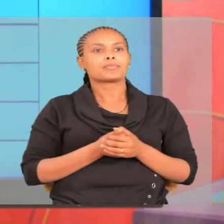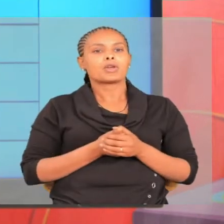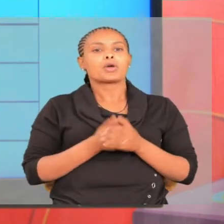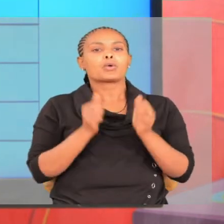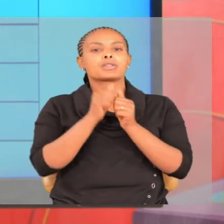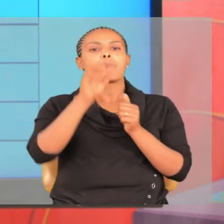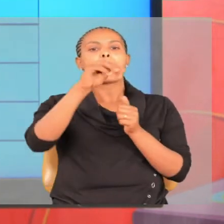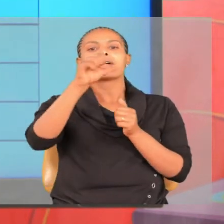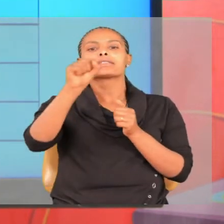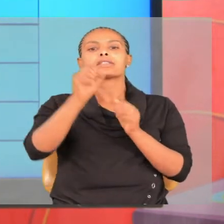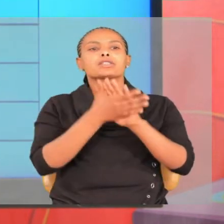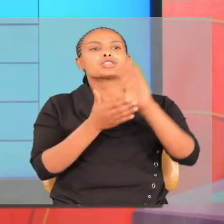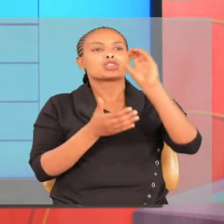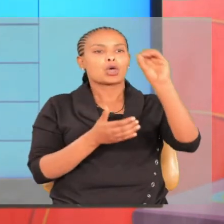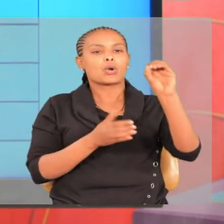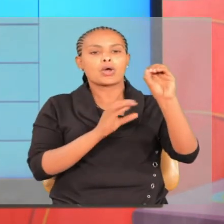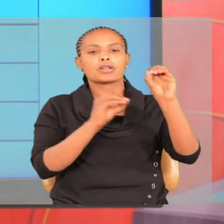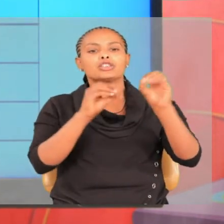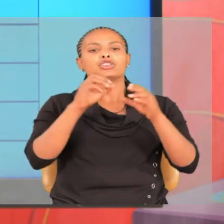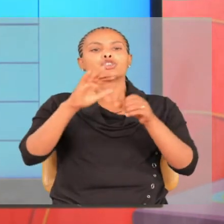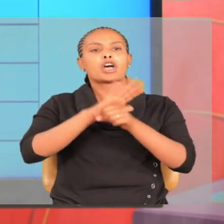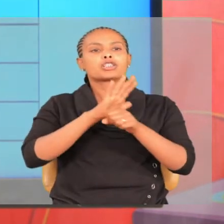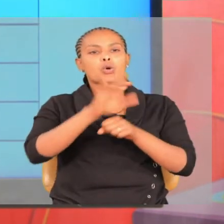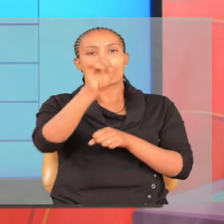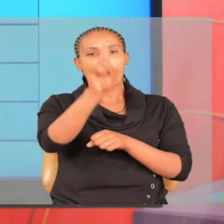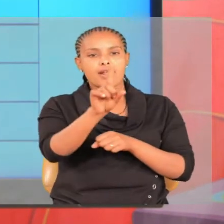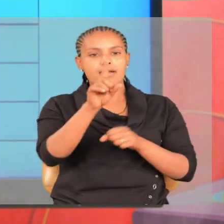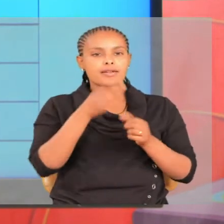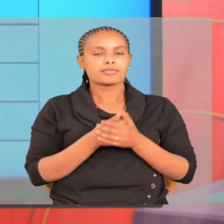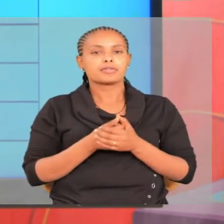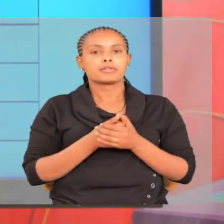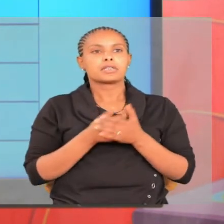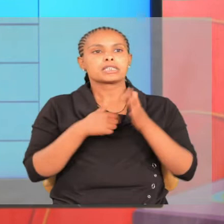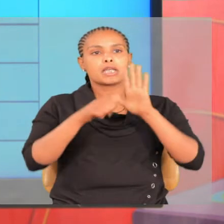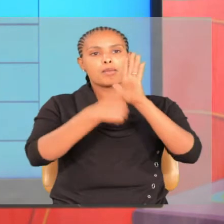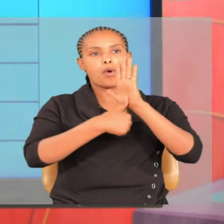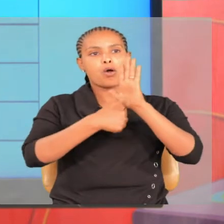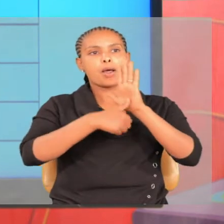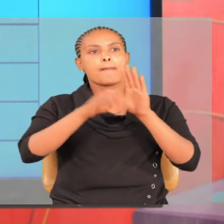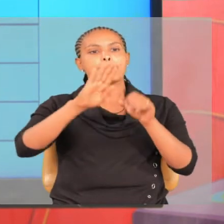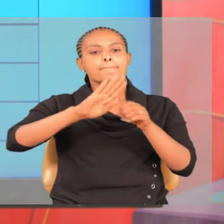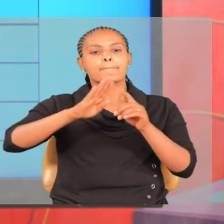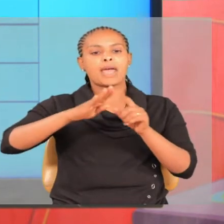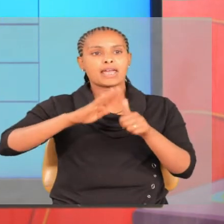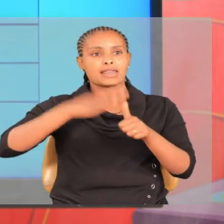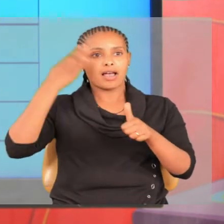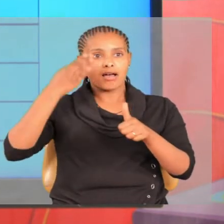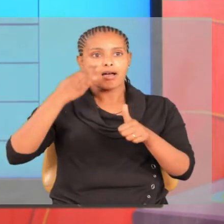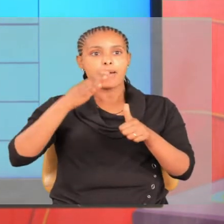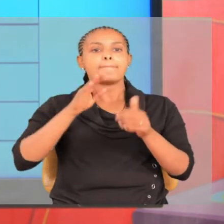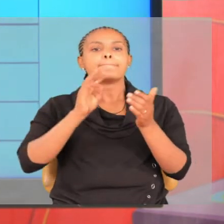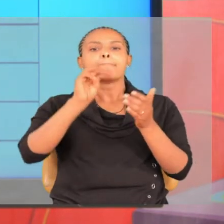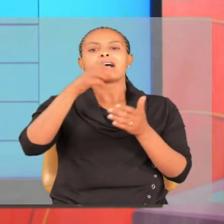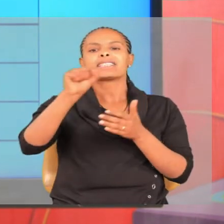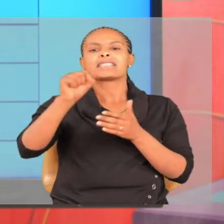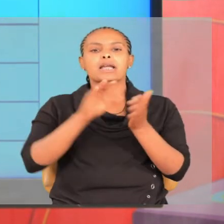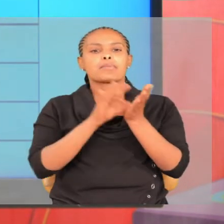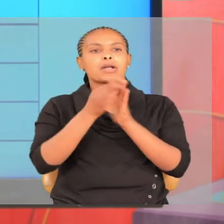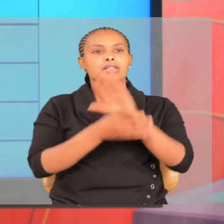with mass 0 and charge 1. You see, symbol beta, mass number